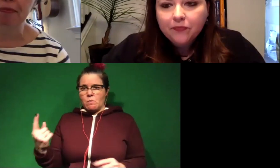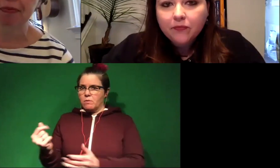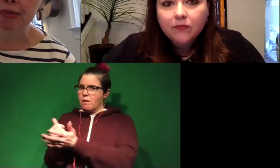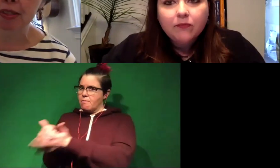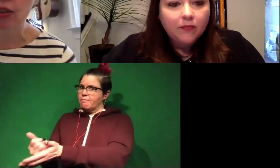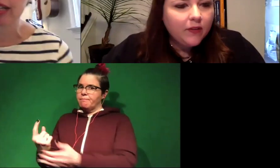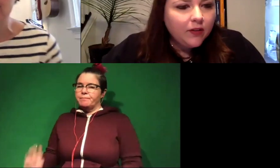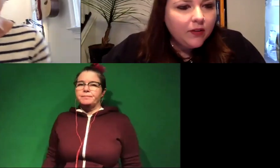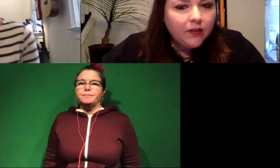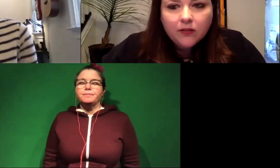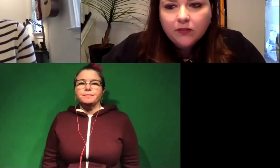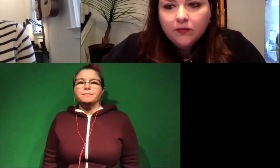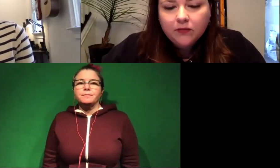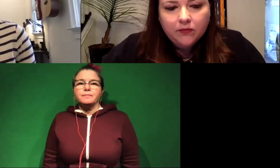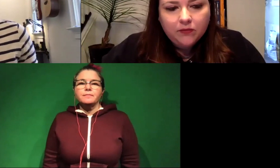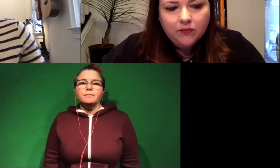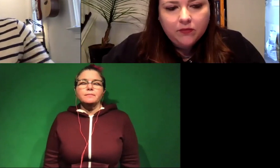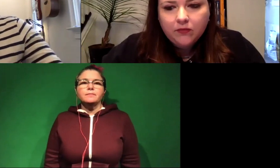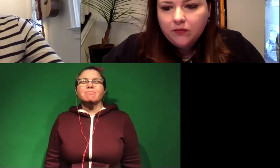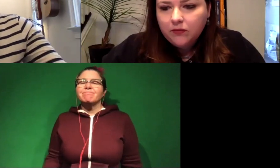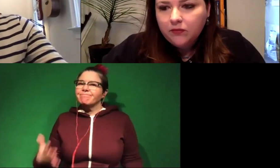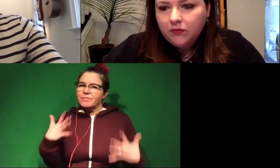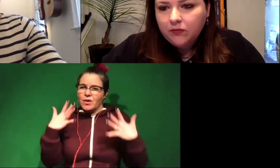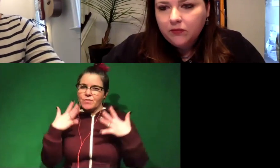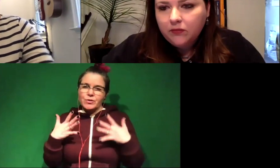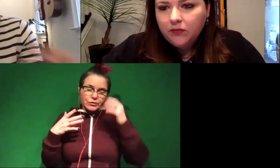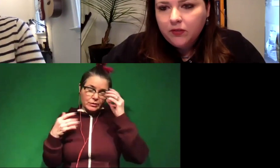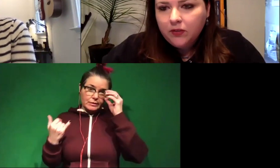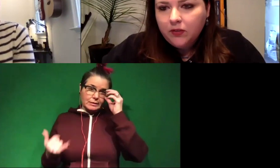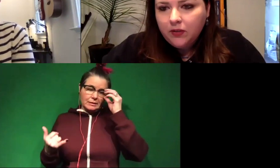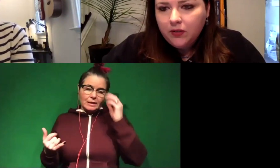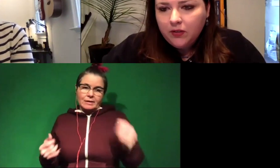yeah. So that is still, and unfortunately now